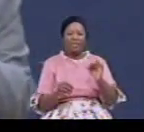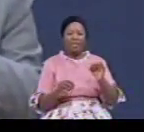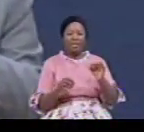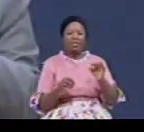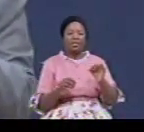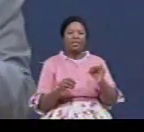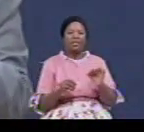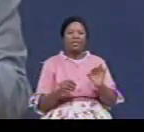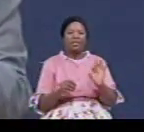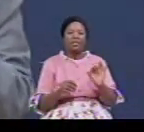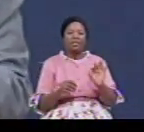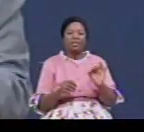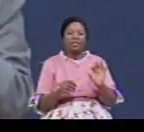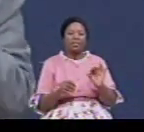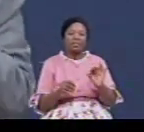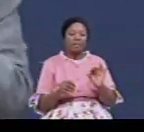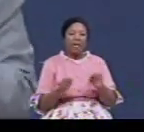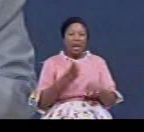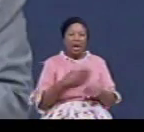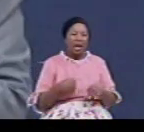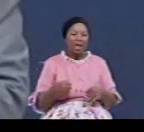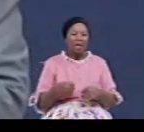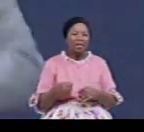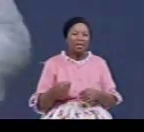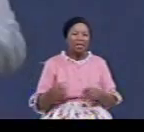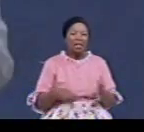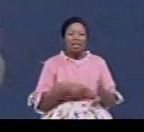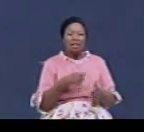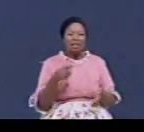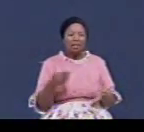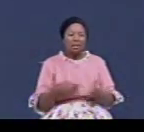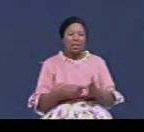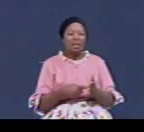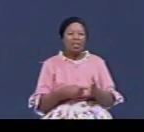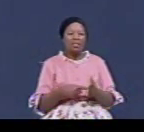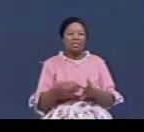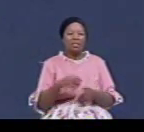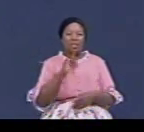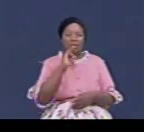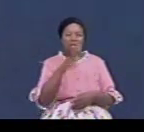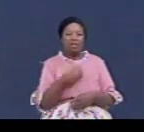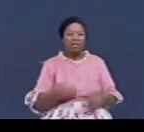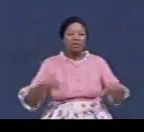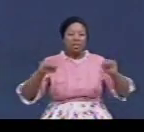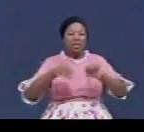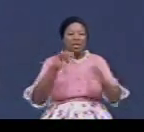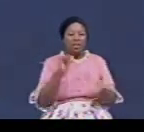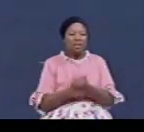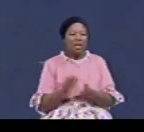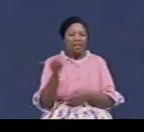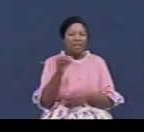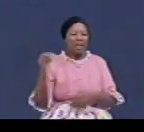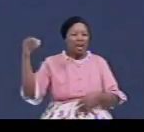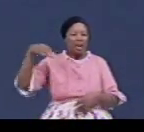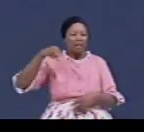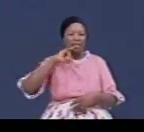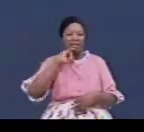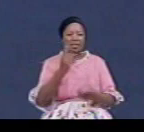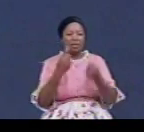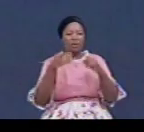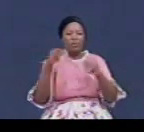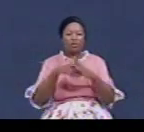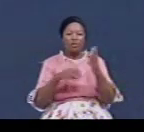verse 19, and this is the condemnation, that light is come into the world, but